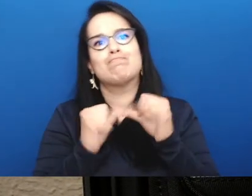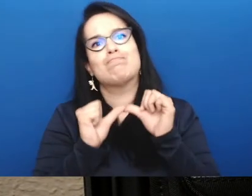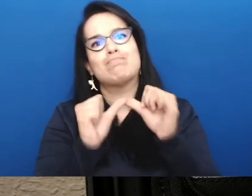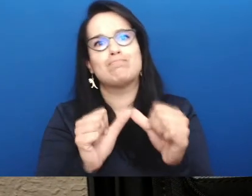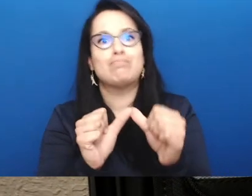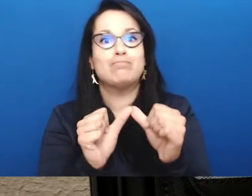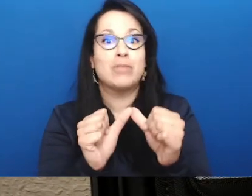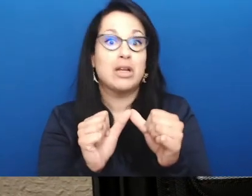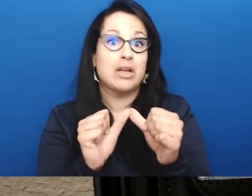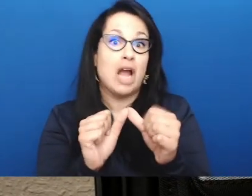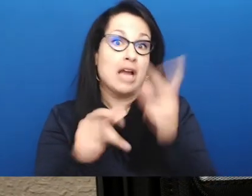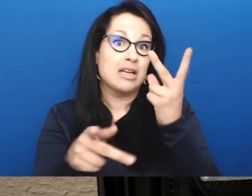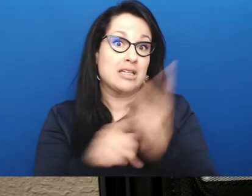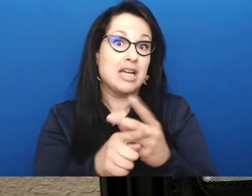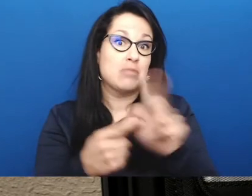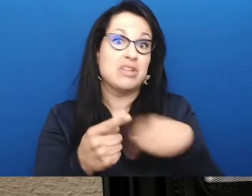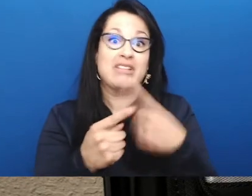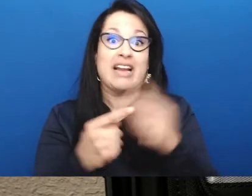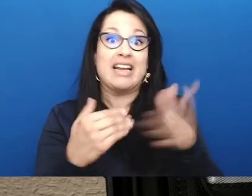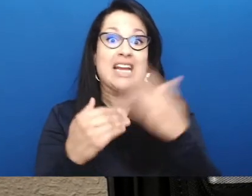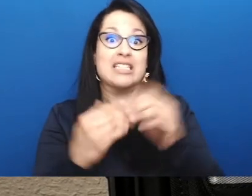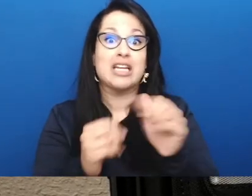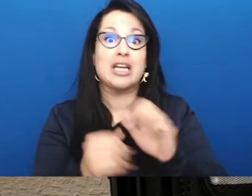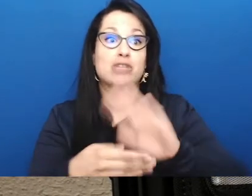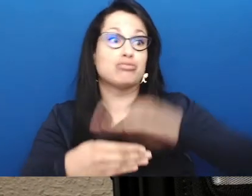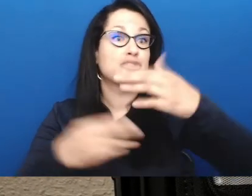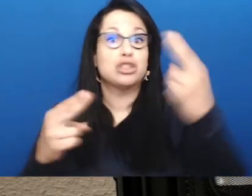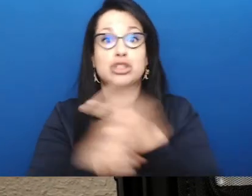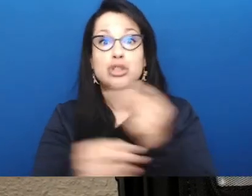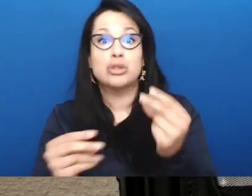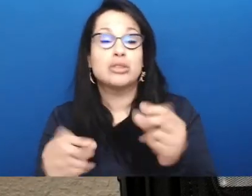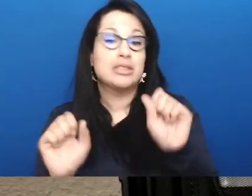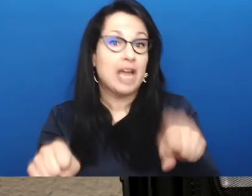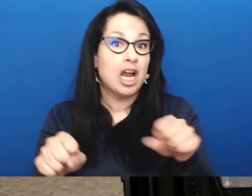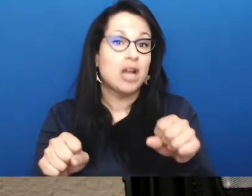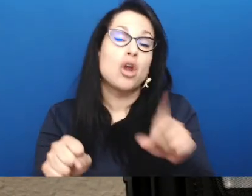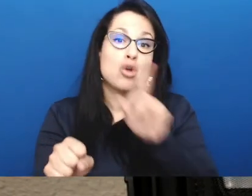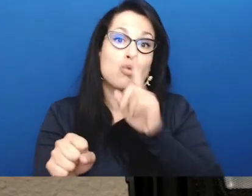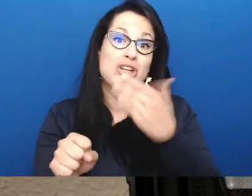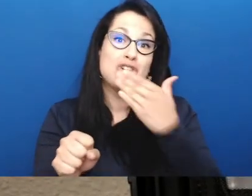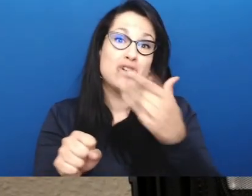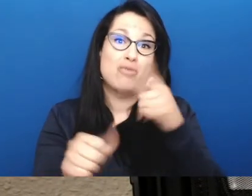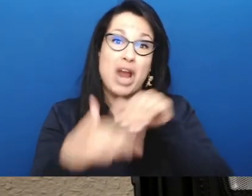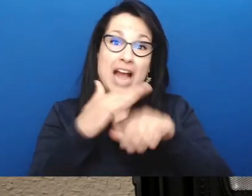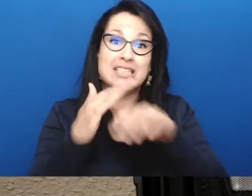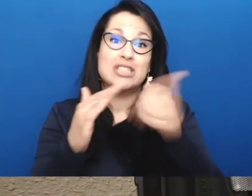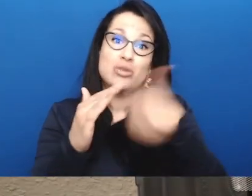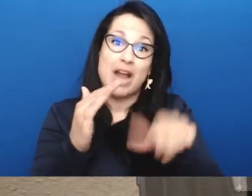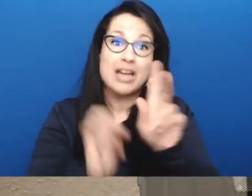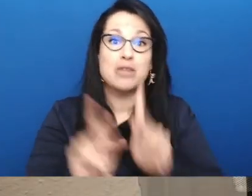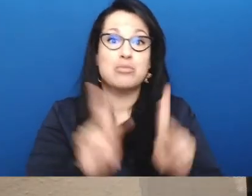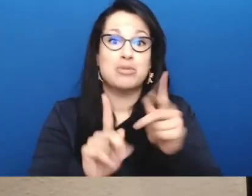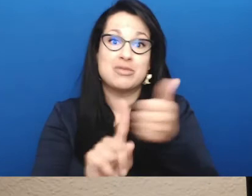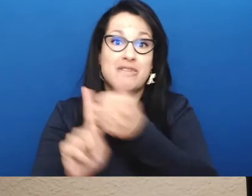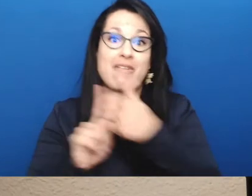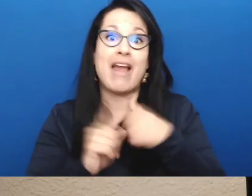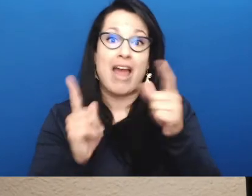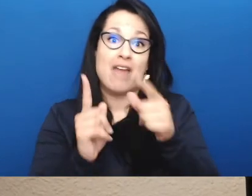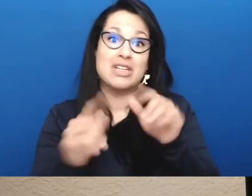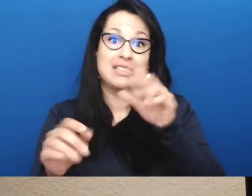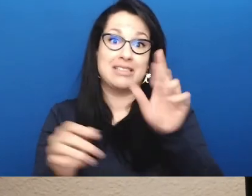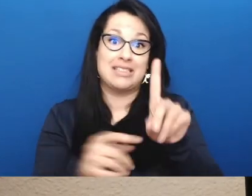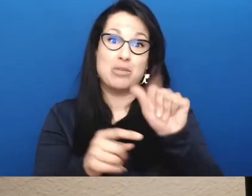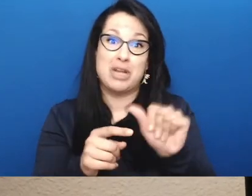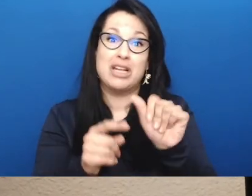rapid deployment into nearly any environment, providing critical access to individuals with a disability. Thank you for